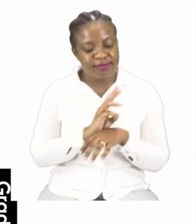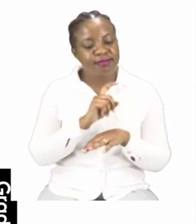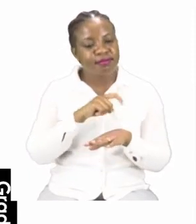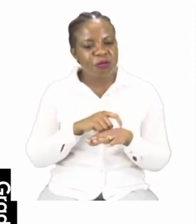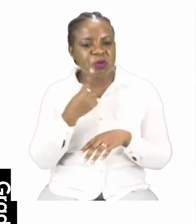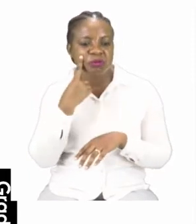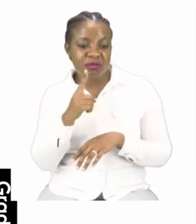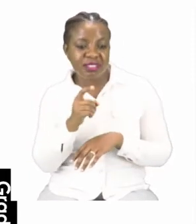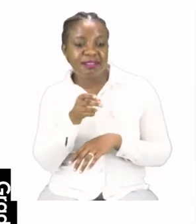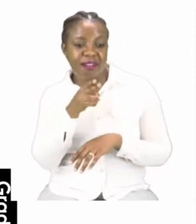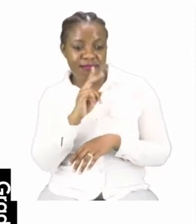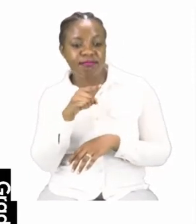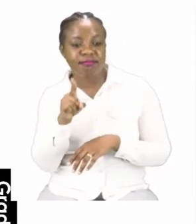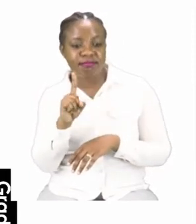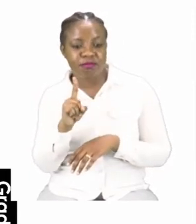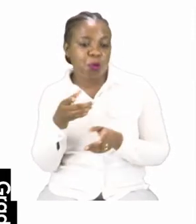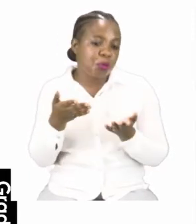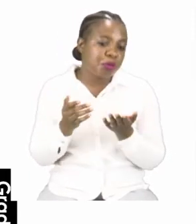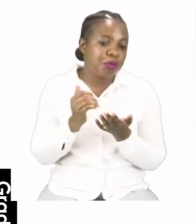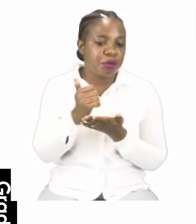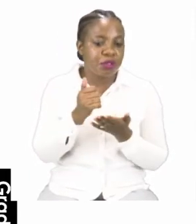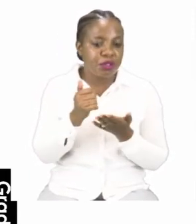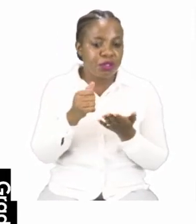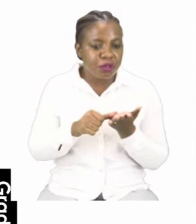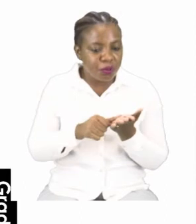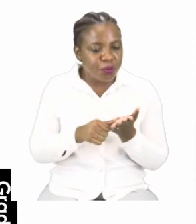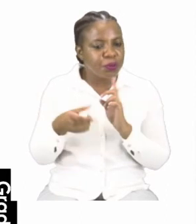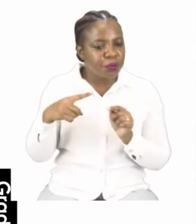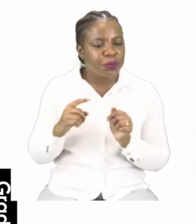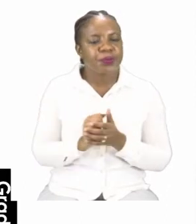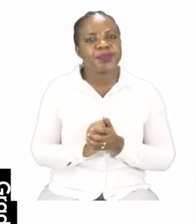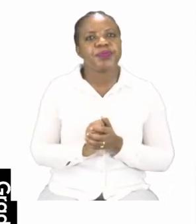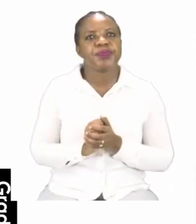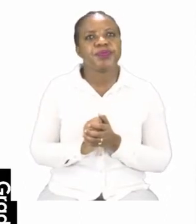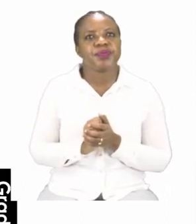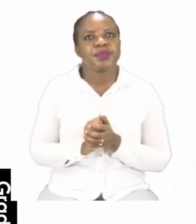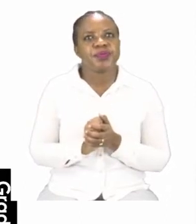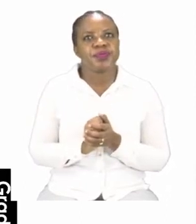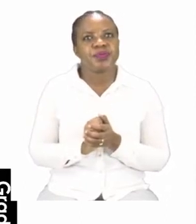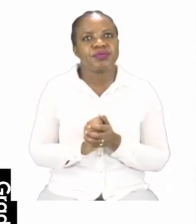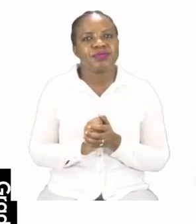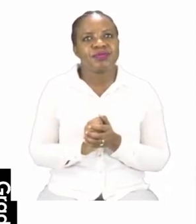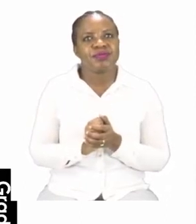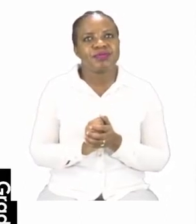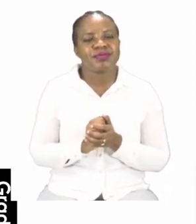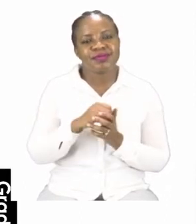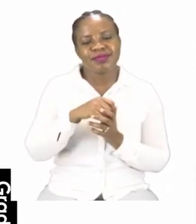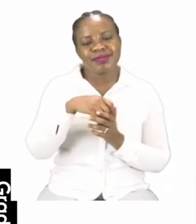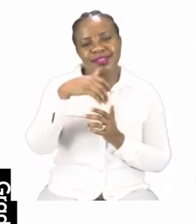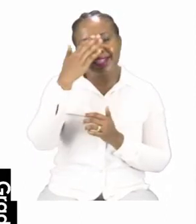are correct. So, let us begin by starting to say hello.